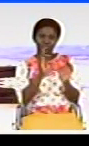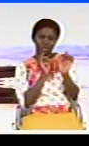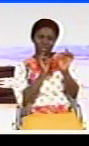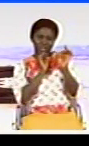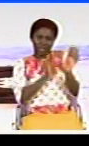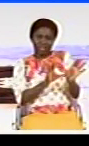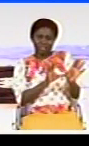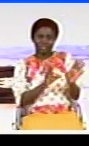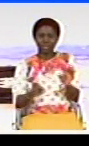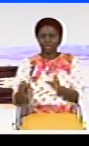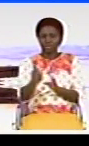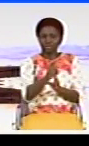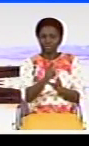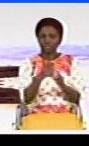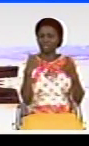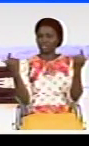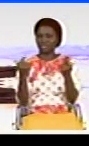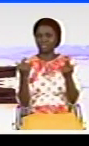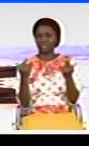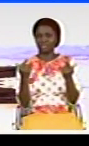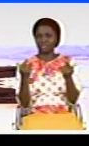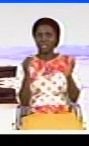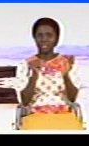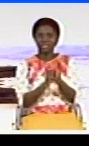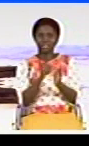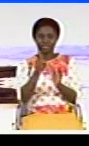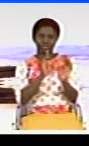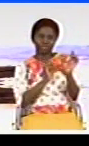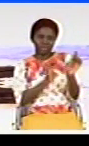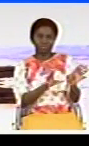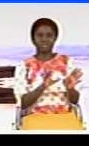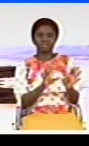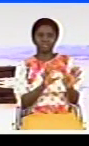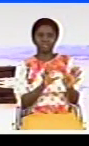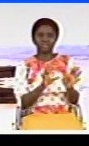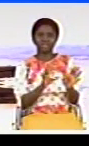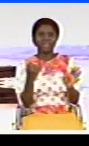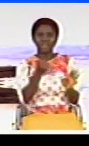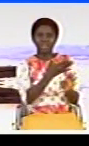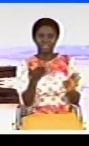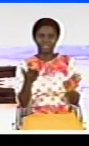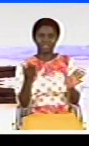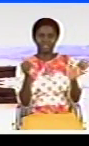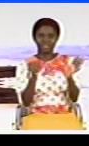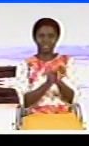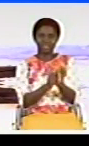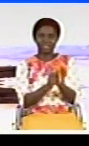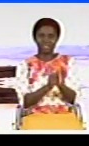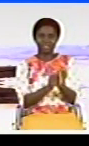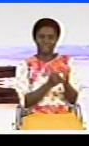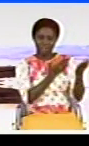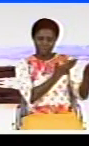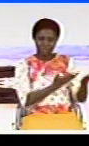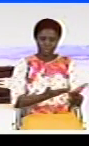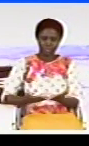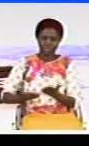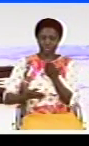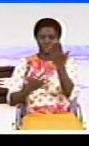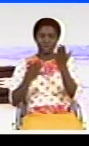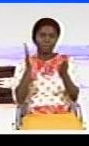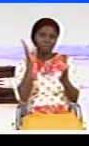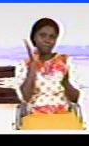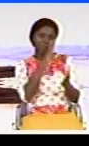like you hate anything that brought famine to your life, you hate anything that brought poverty to your life, you